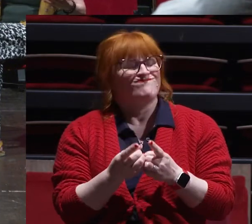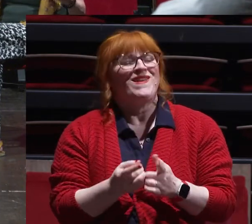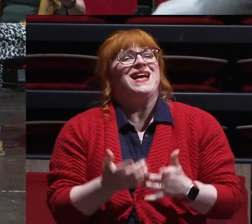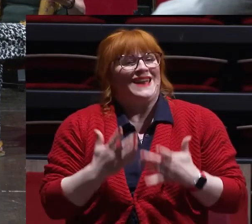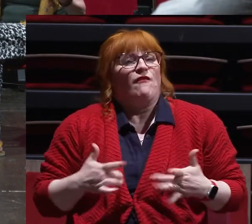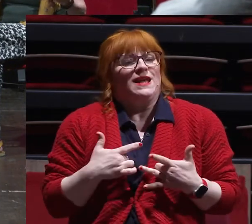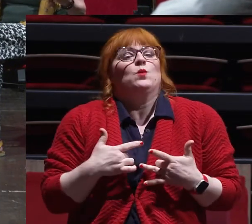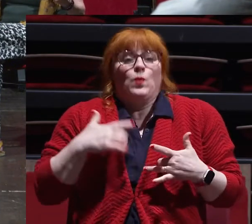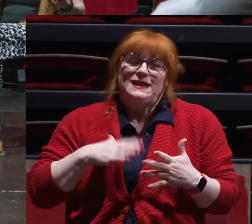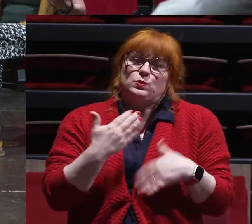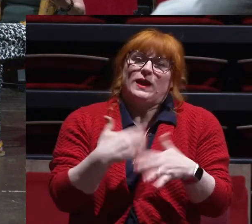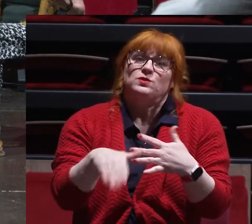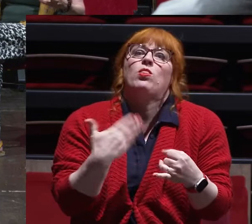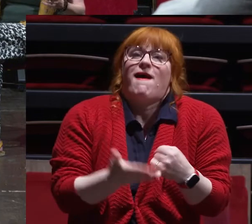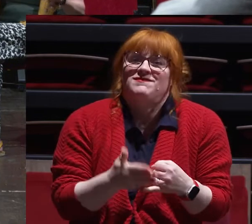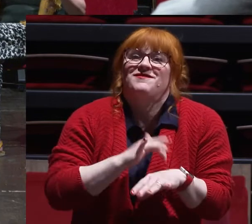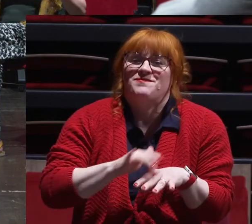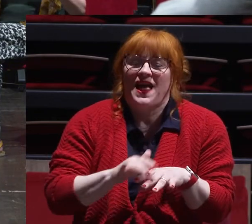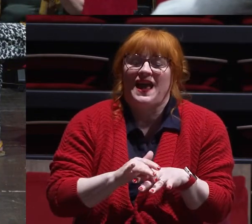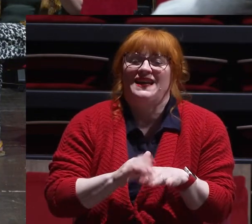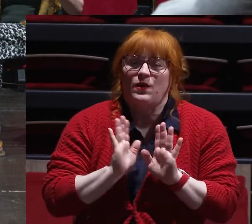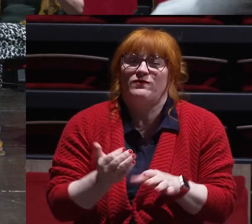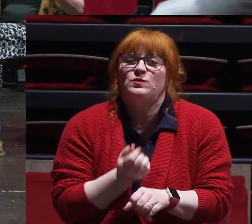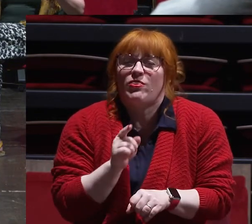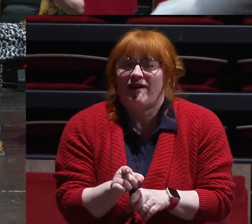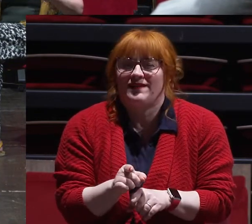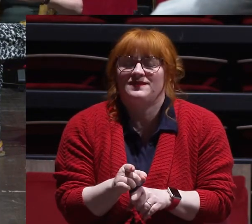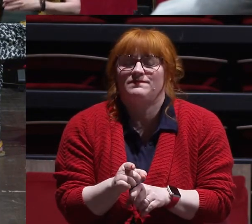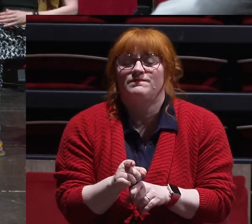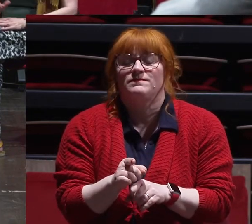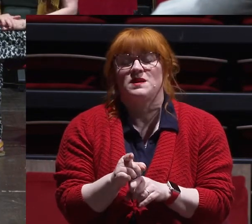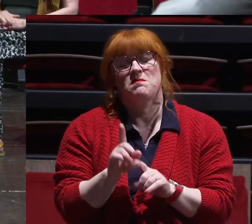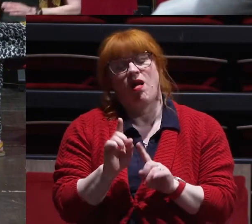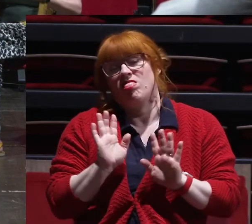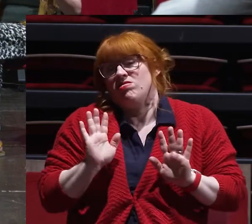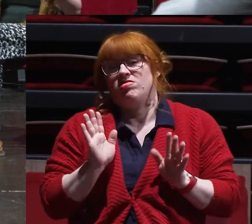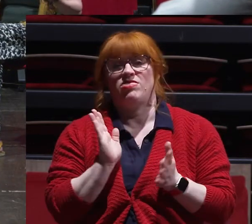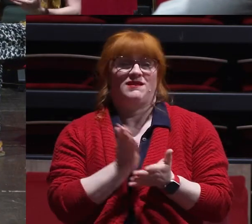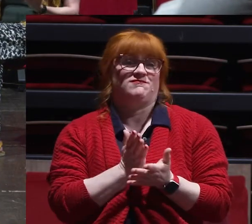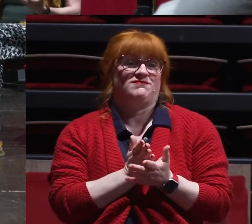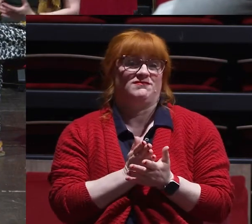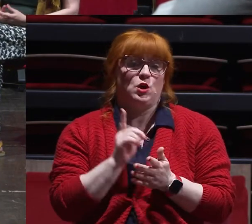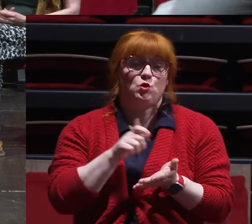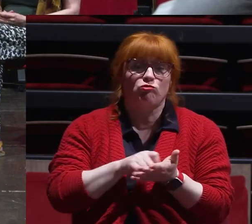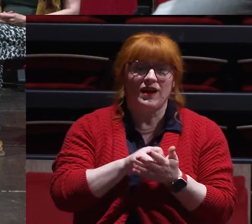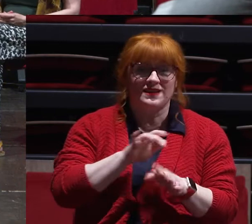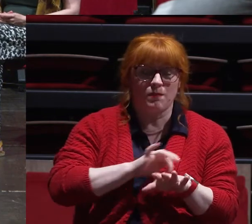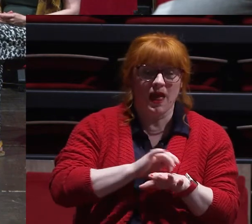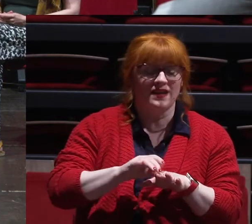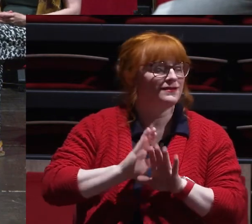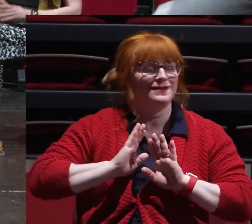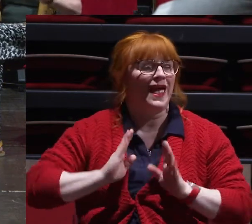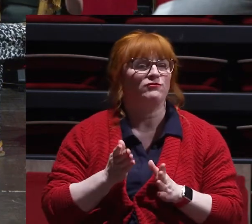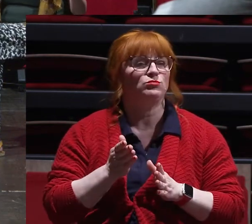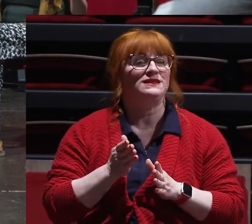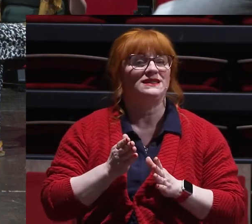just get to the end, and it doesn't, it drives me mad. So all of those things. But yeah, that's the reality.